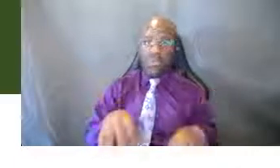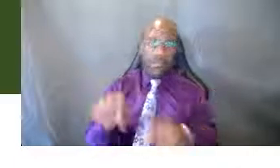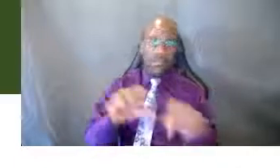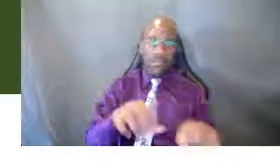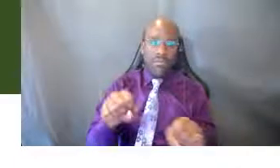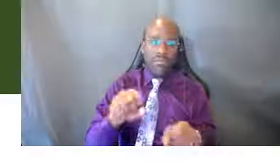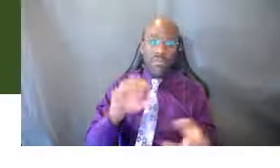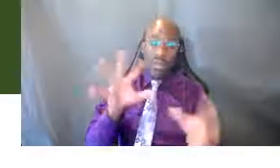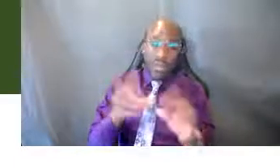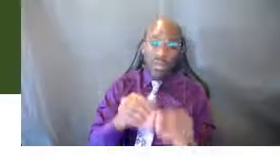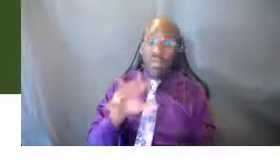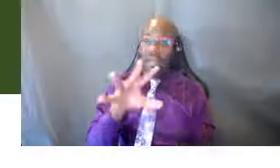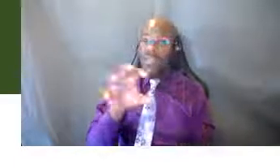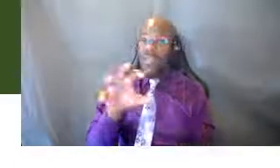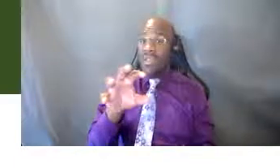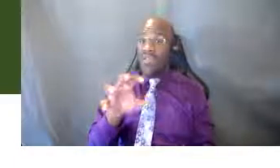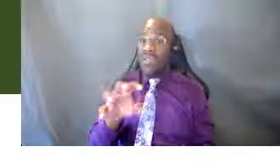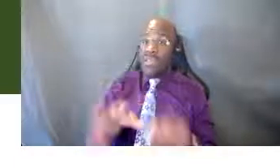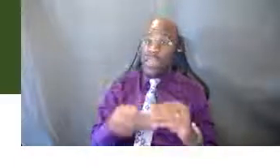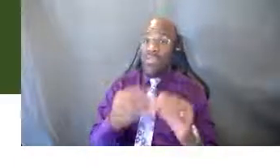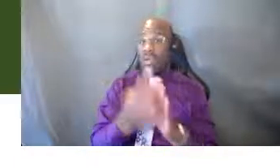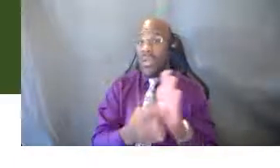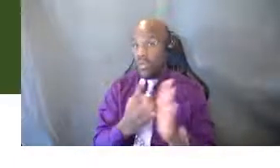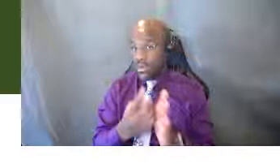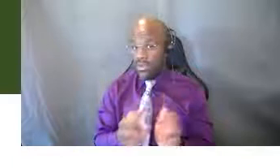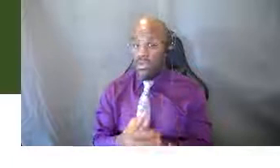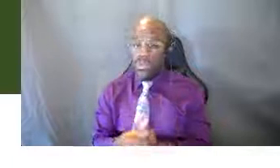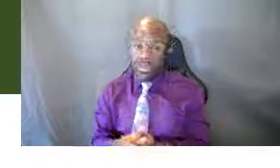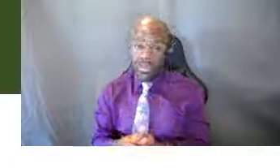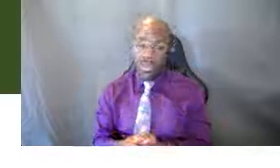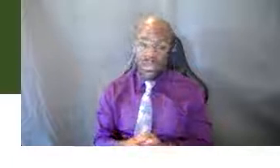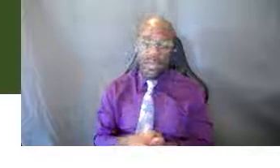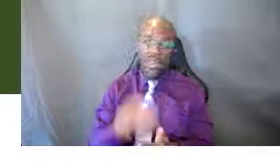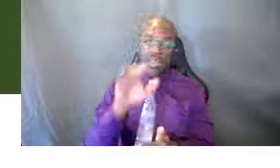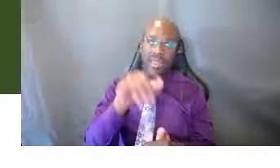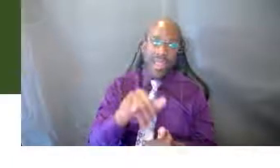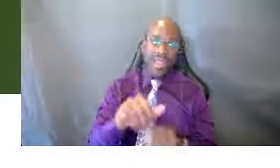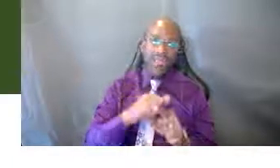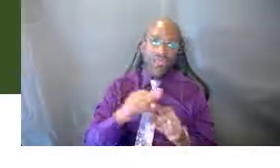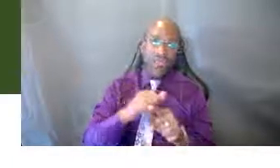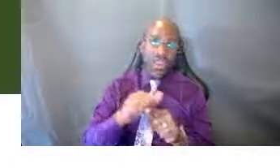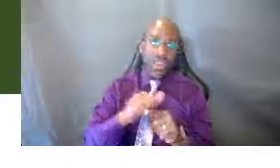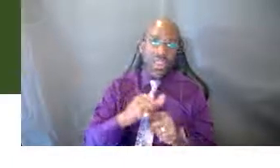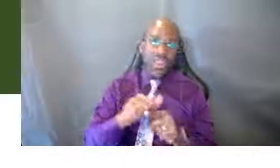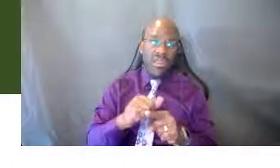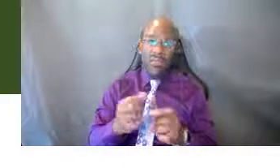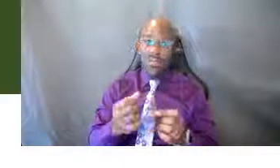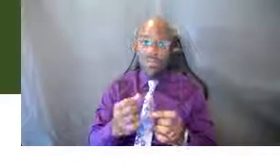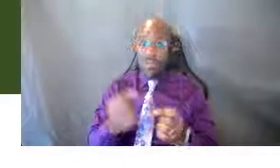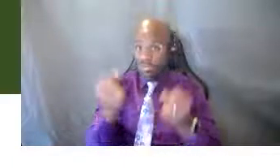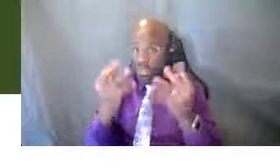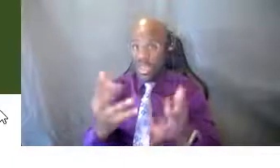scope of the training, as well as the amount and duration of the training, is something that Arizona and I